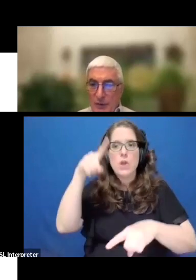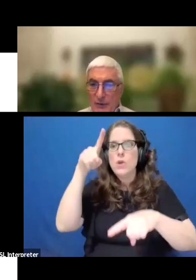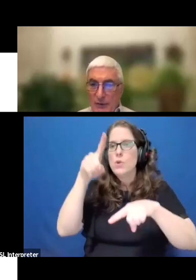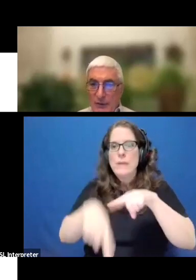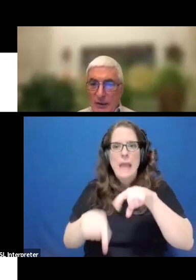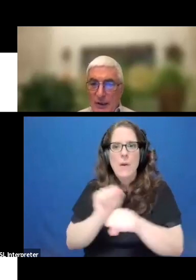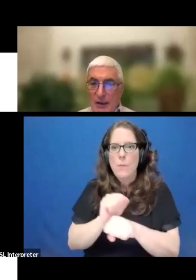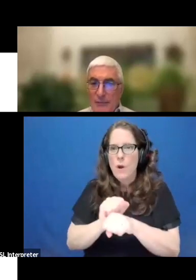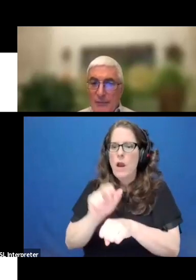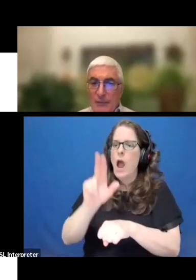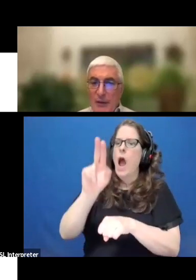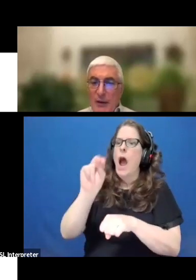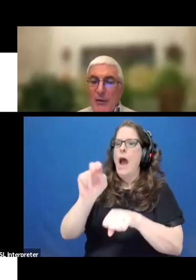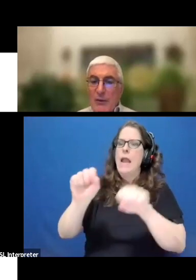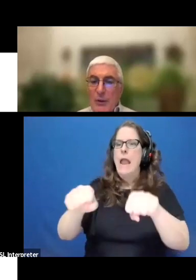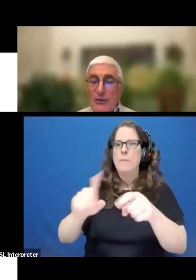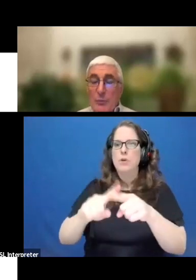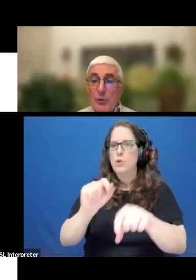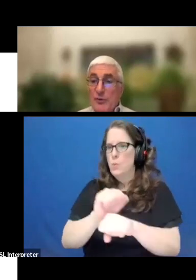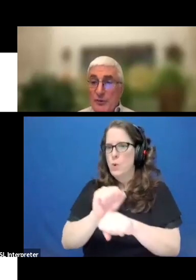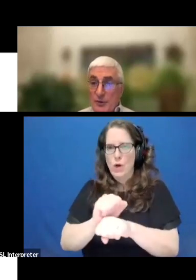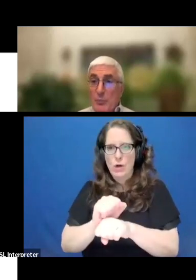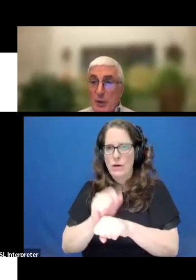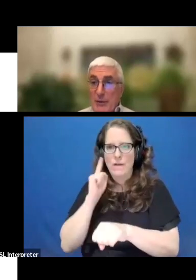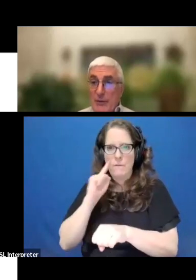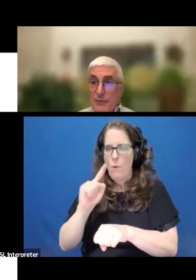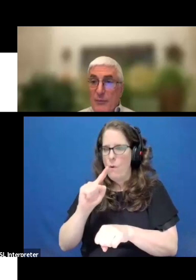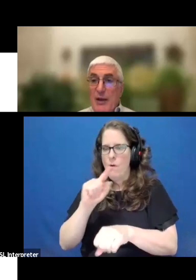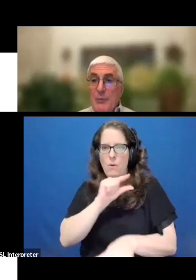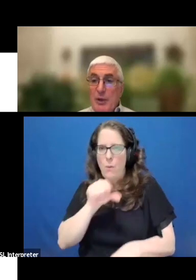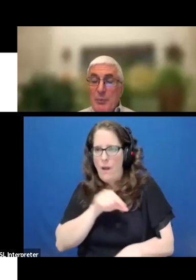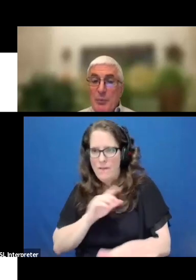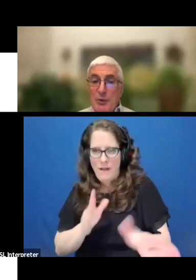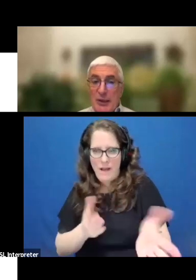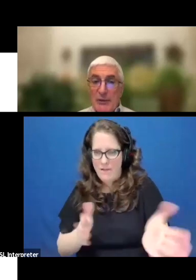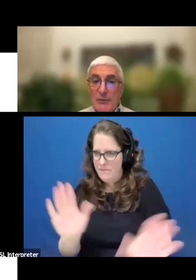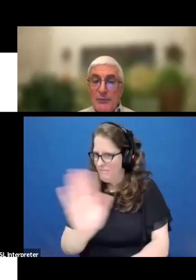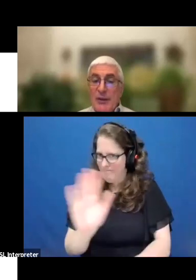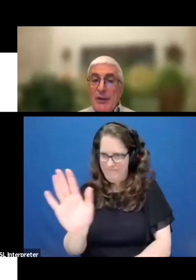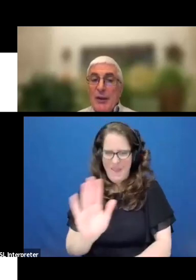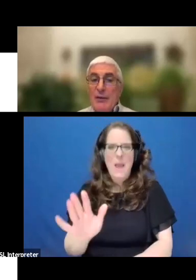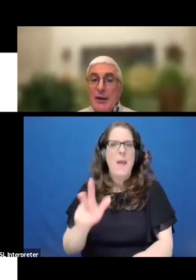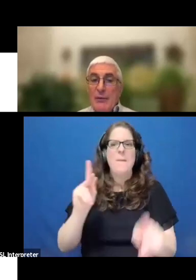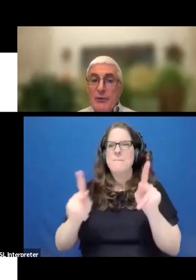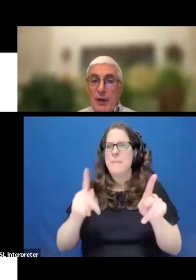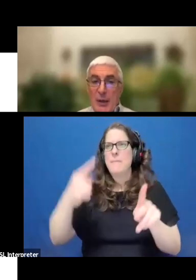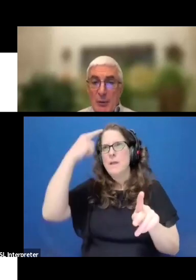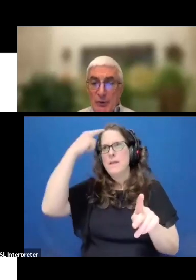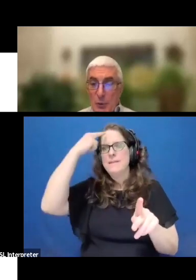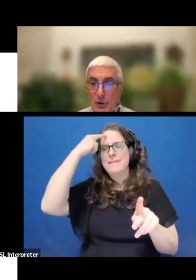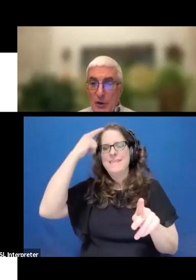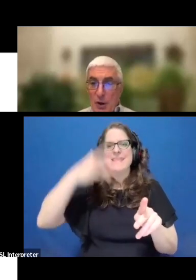for SSDI, though that's a persistent myth. Many people believe that if you're able to work at